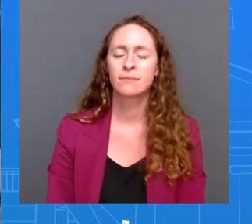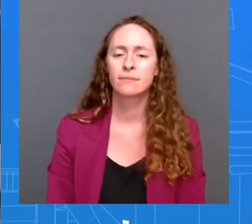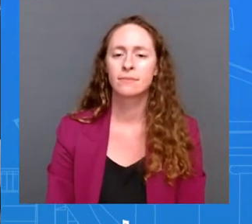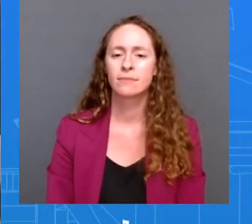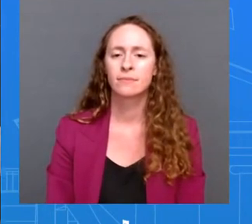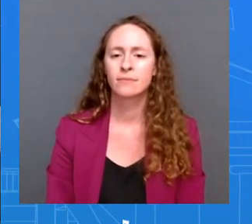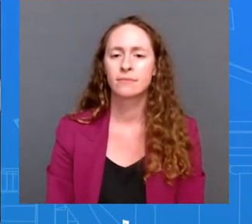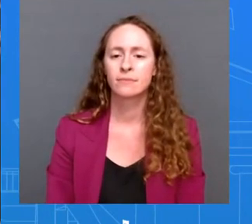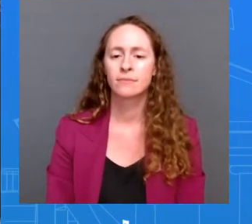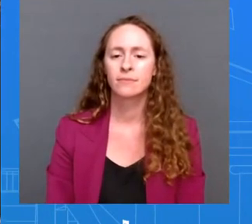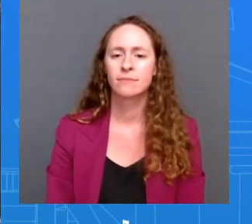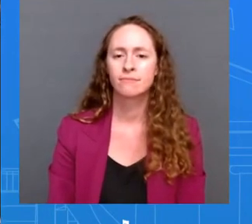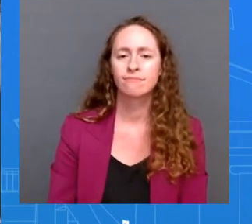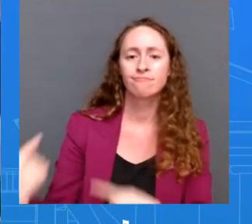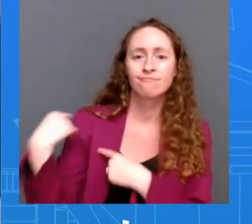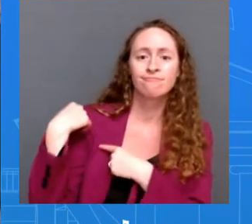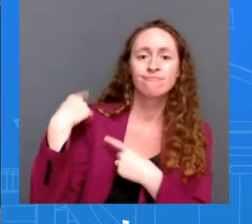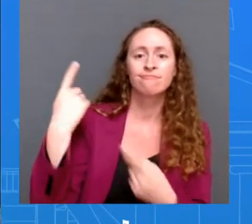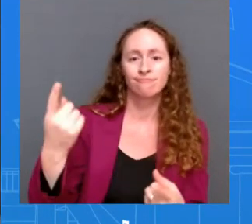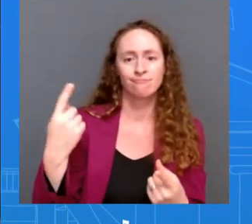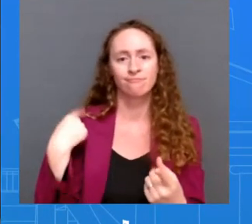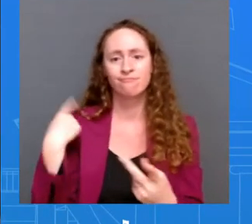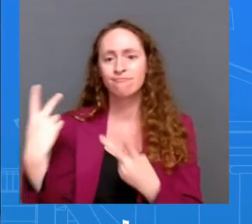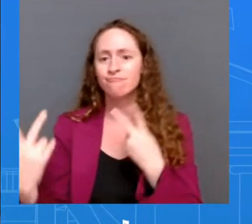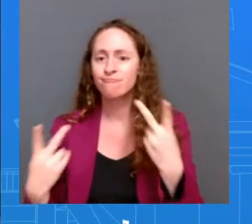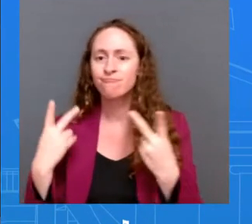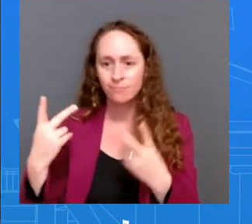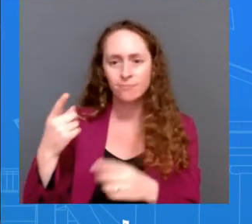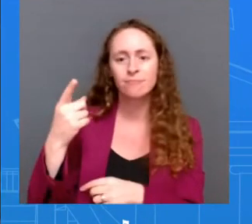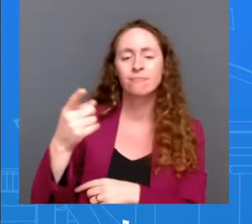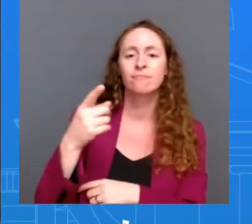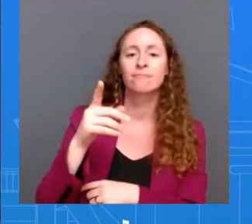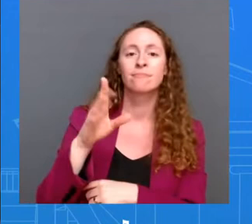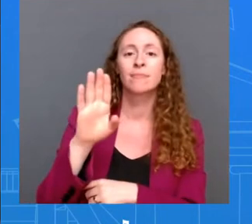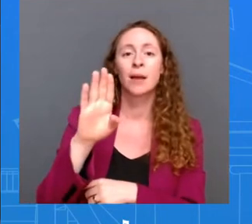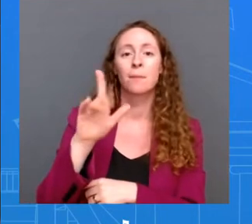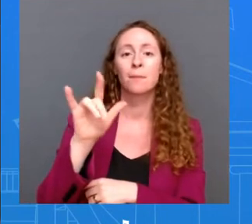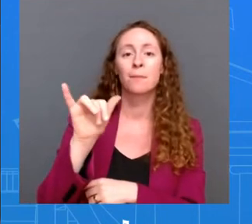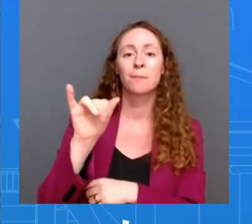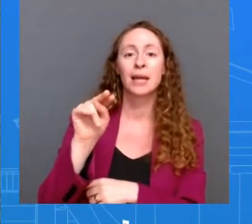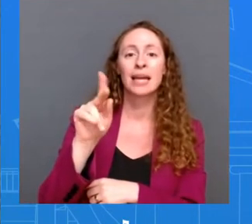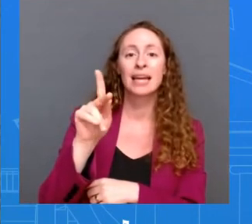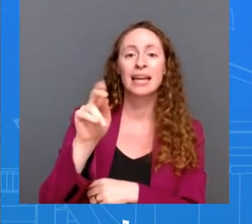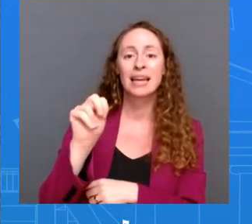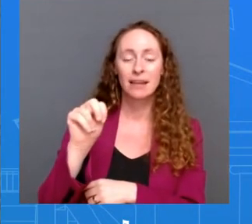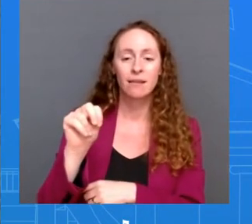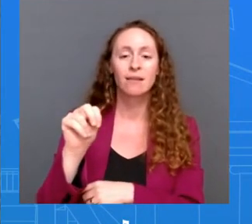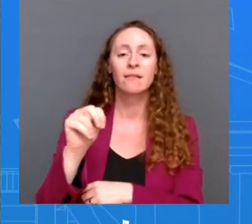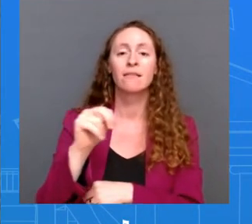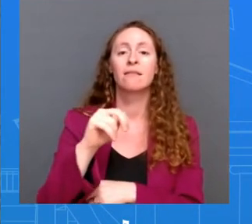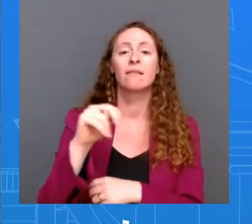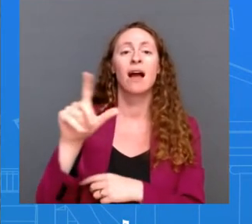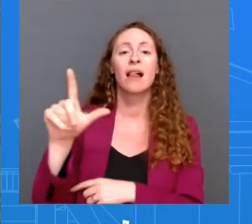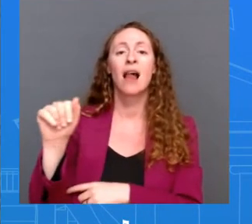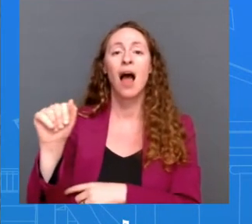serious signs from Russia that they're willing to negotiate? Is there any glimmer of progress since then in the last week? I'm not going to negotiate in public.